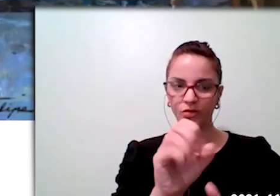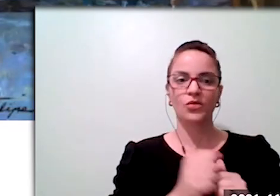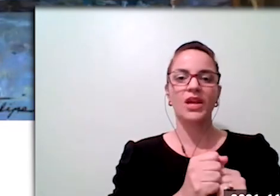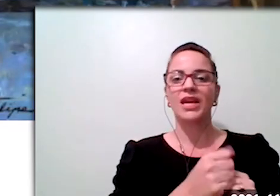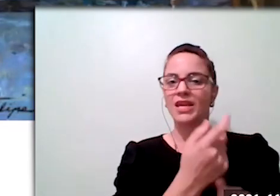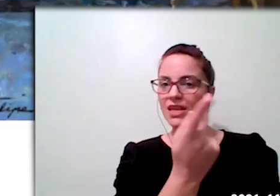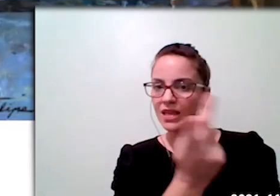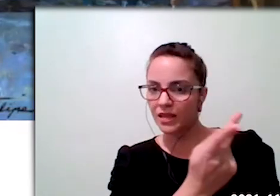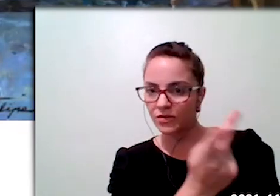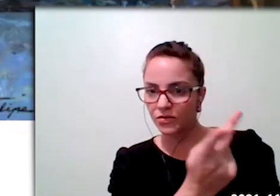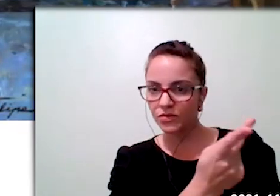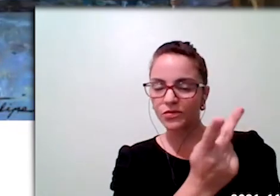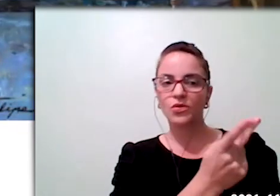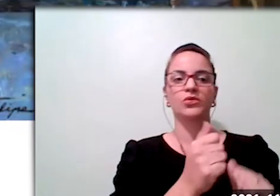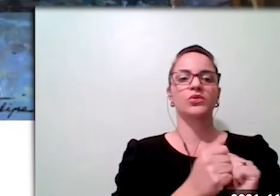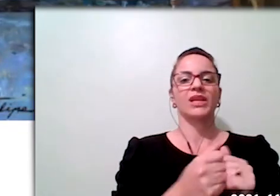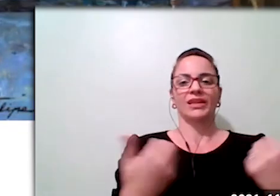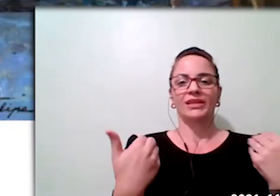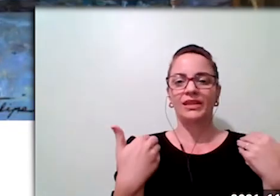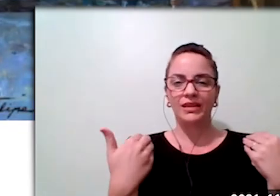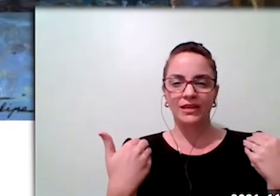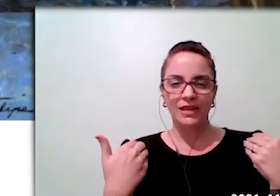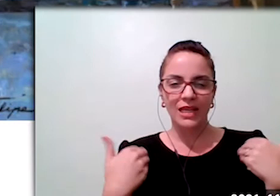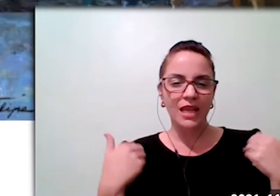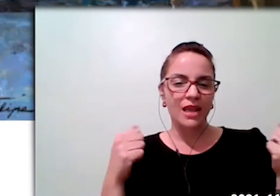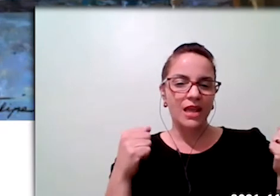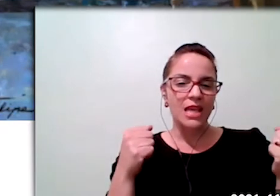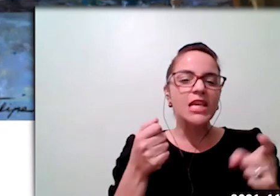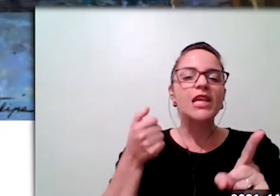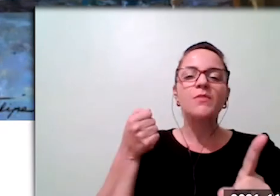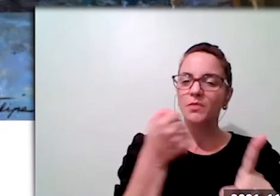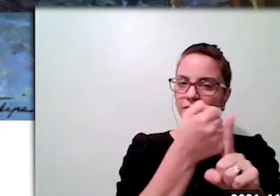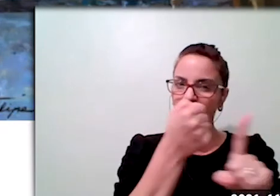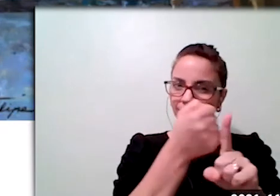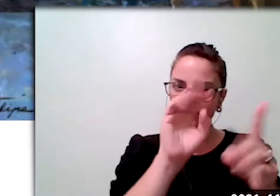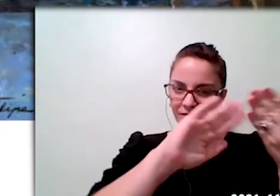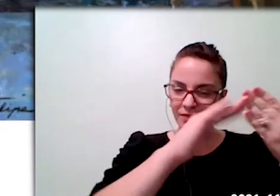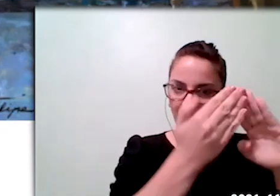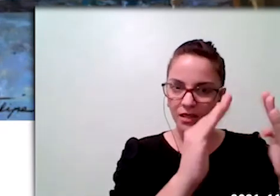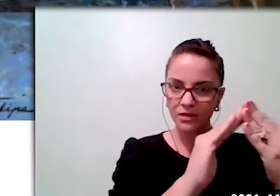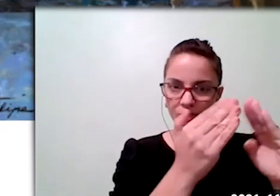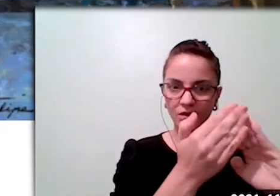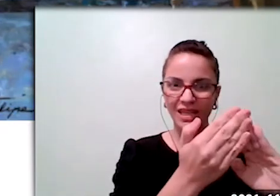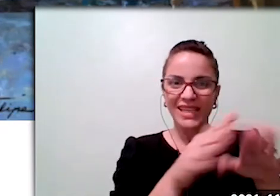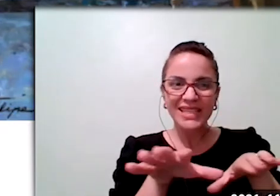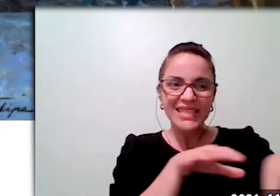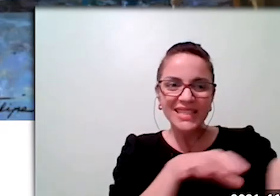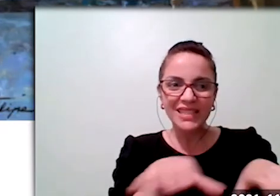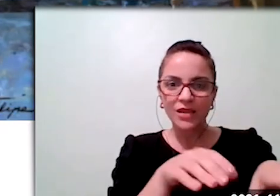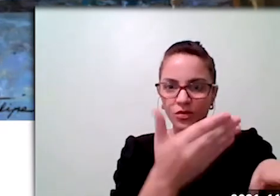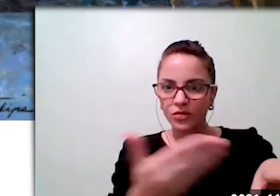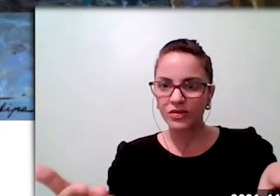different parts of the historical city and impacted a generation of students that later became recognized